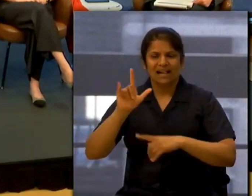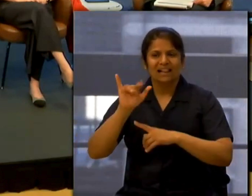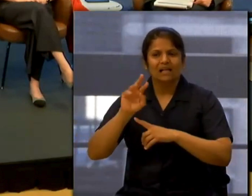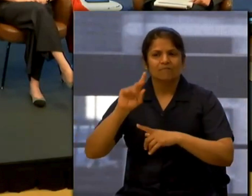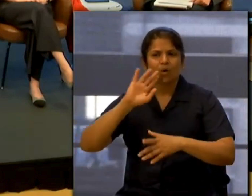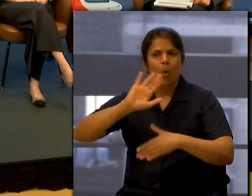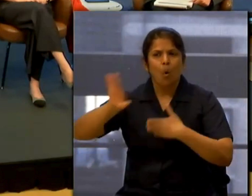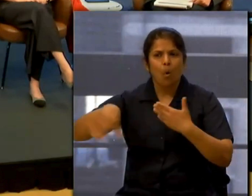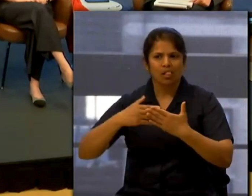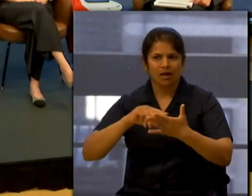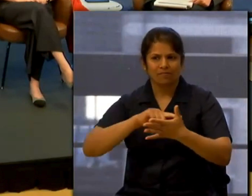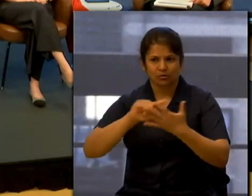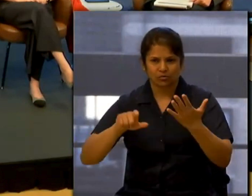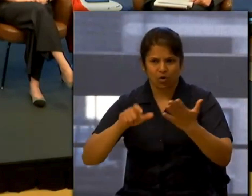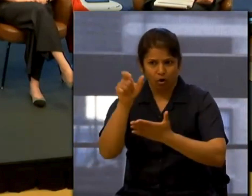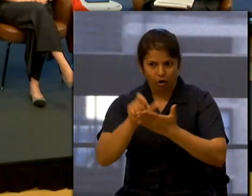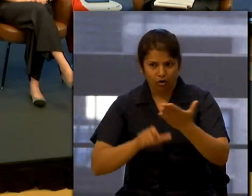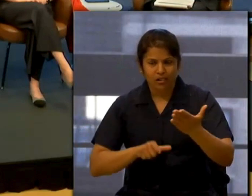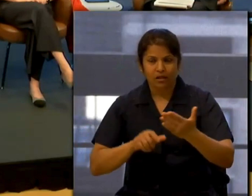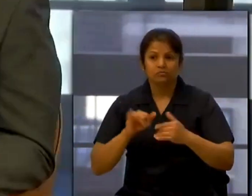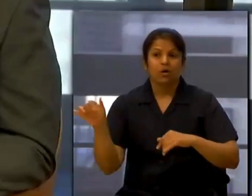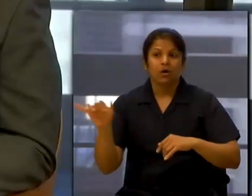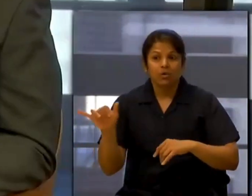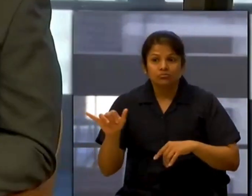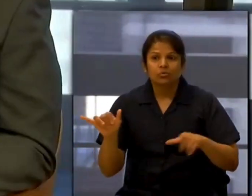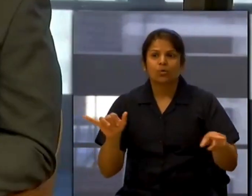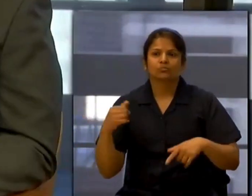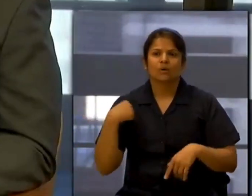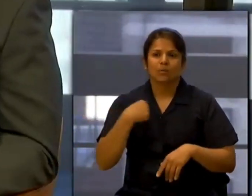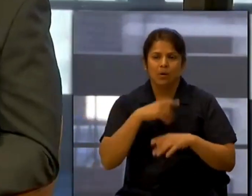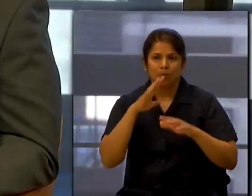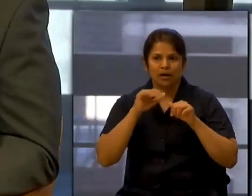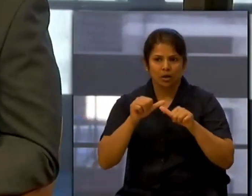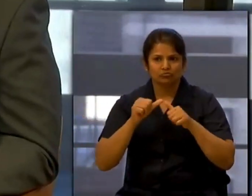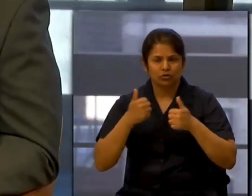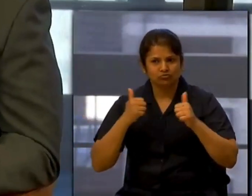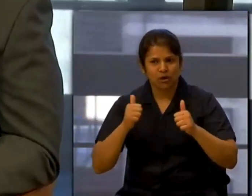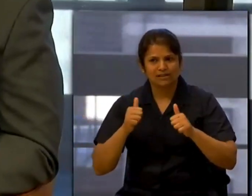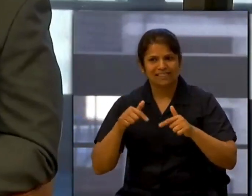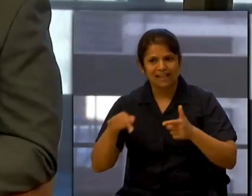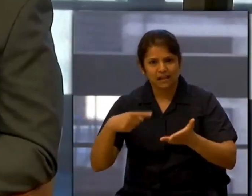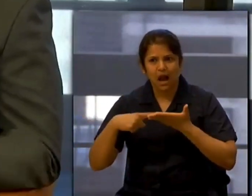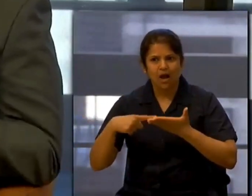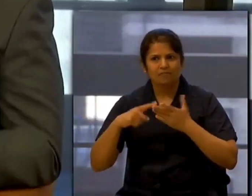we'll be looking for ways to advance this conversation, advance this work, advance